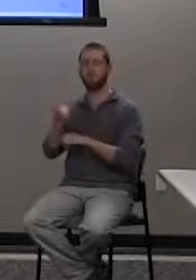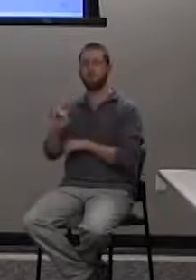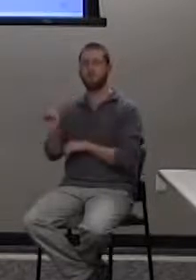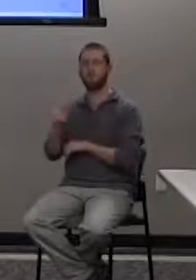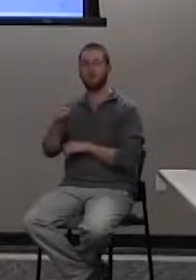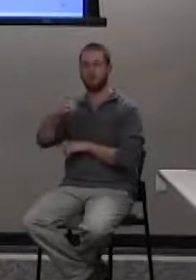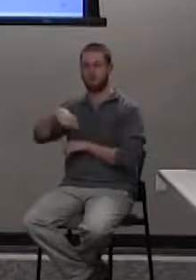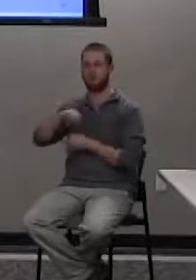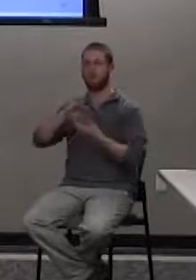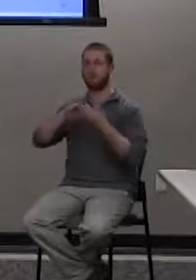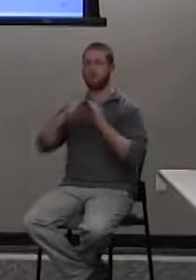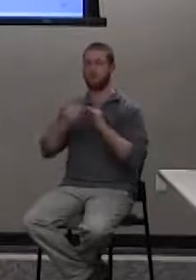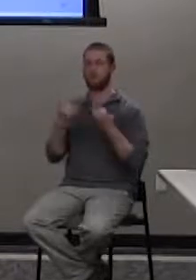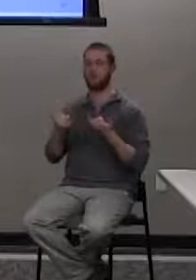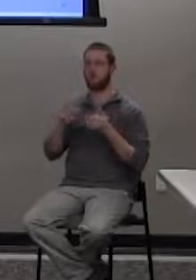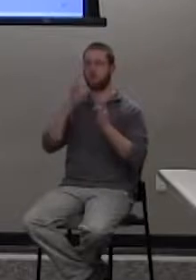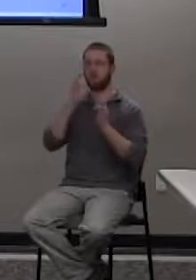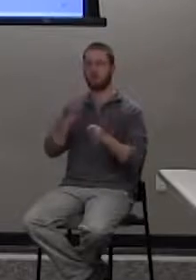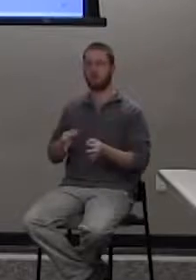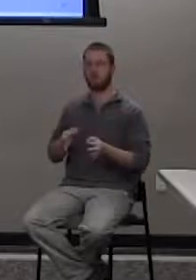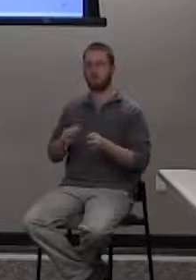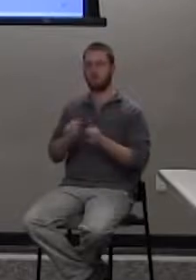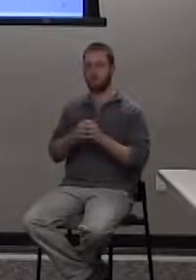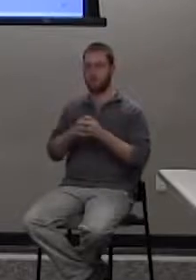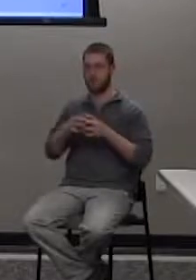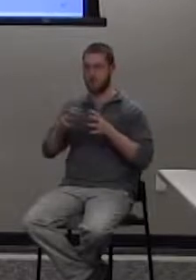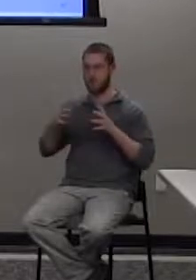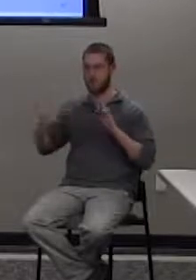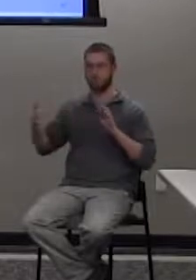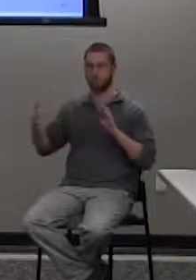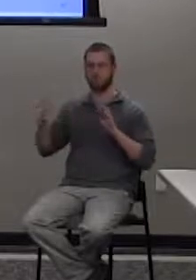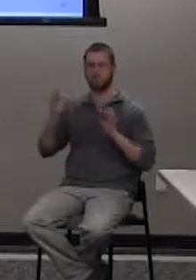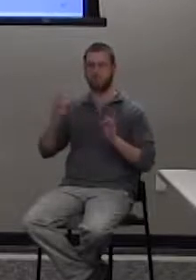you as a community have to decide how big you want to be.